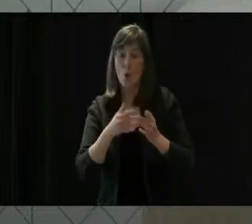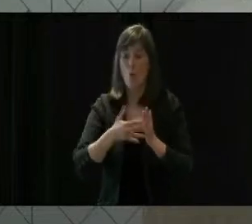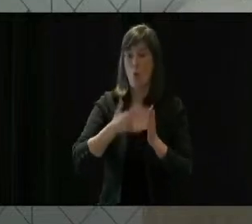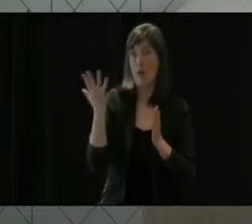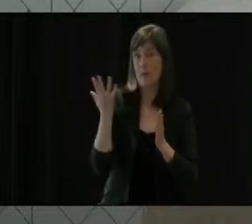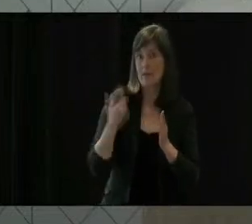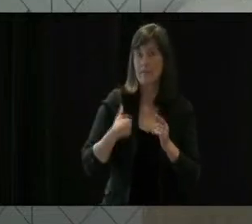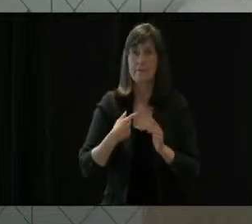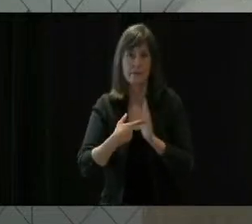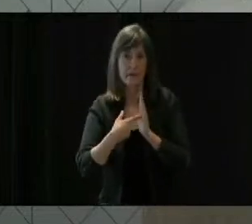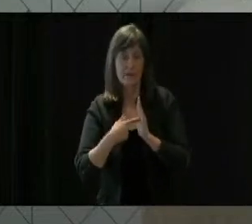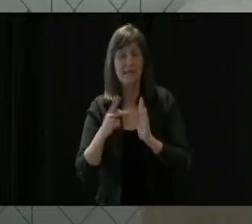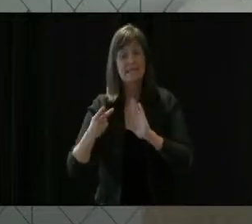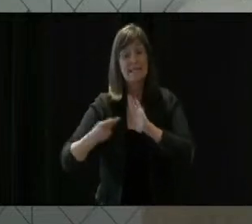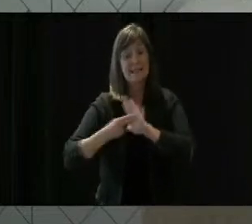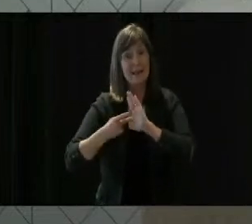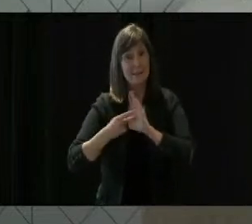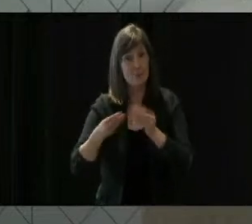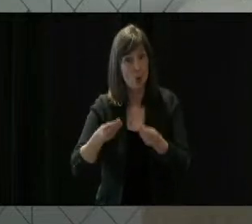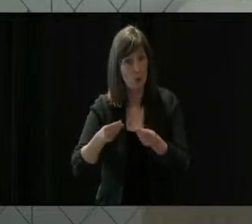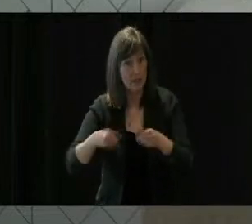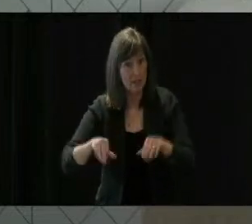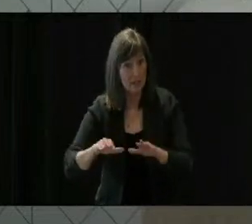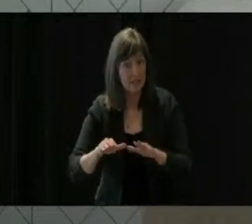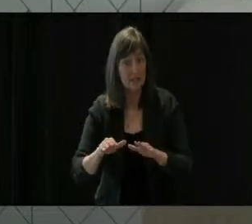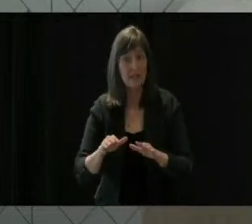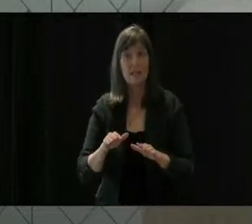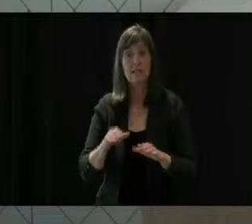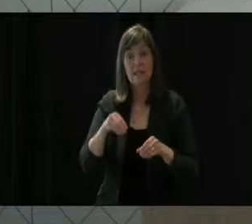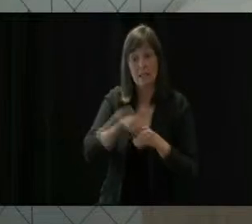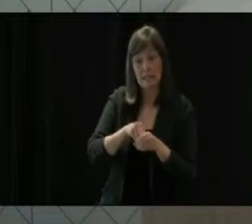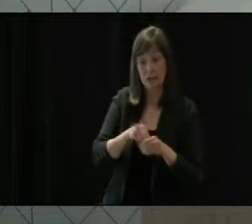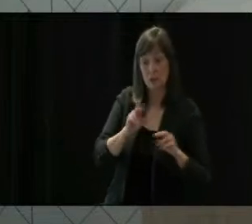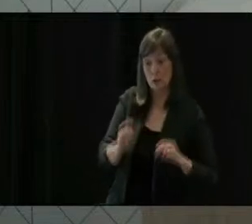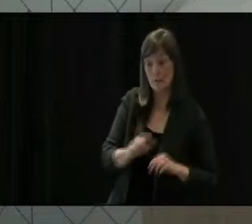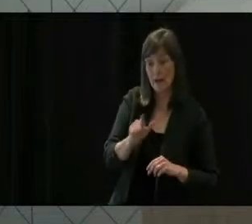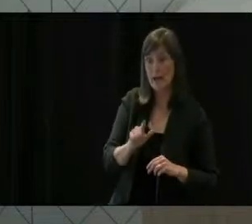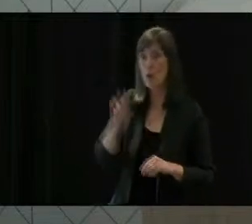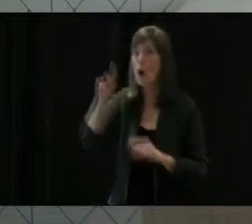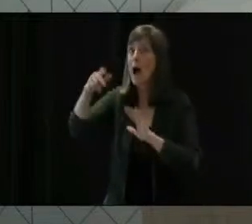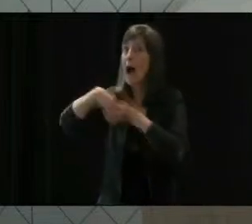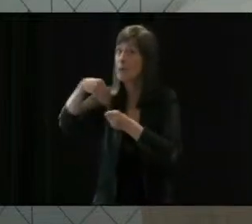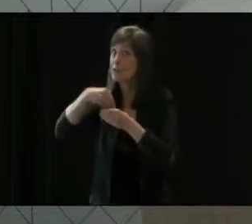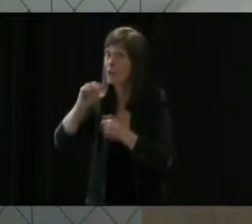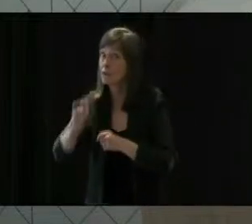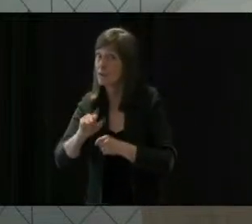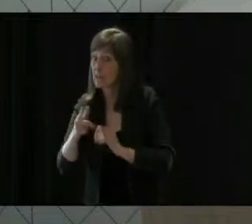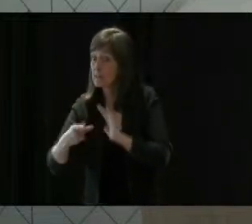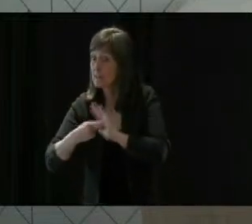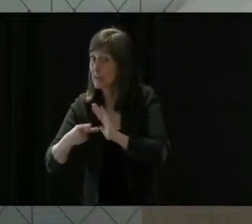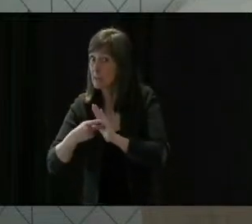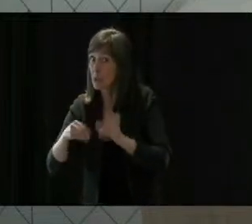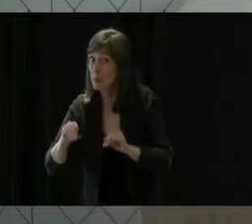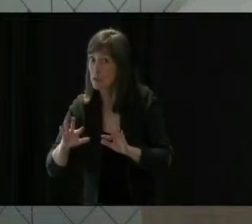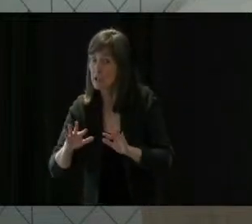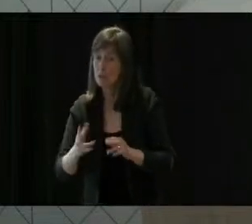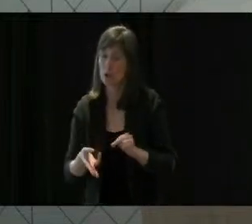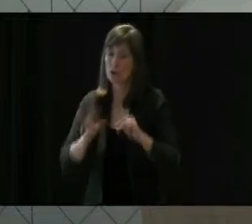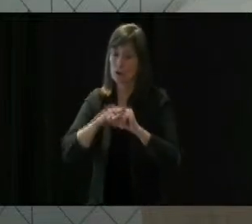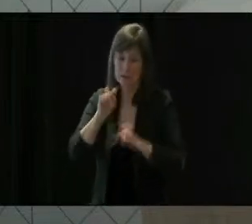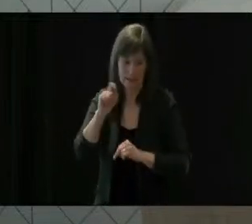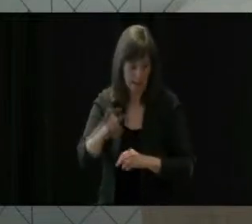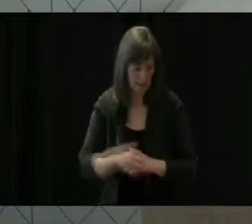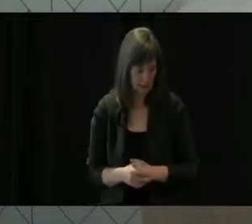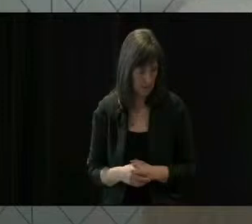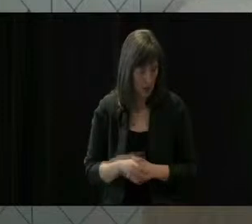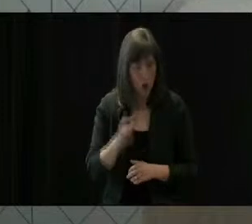like second homes in the province or elsewhere, or probates of estates that are larger than